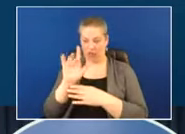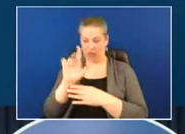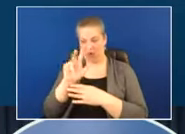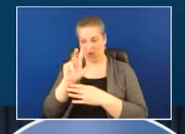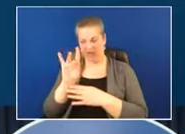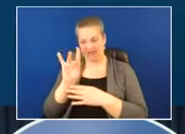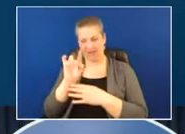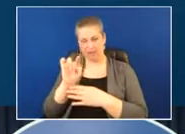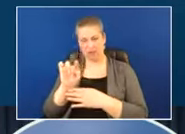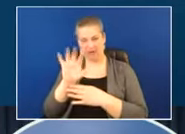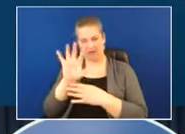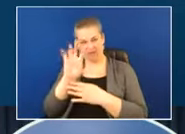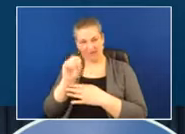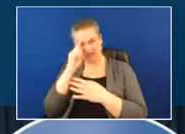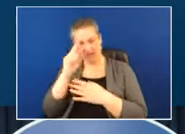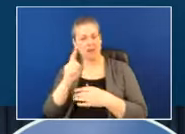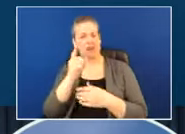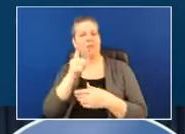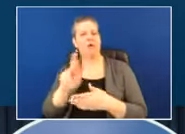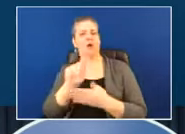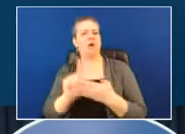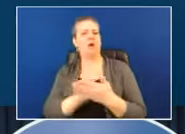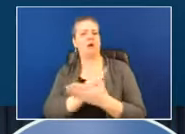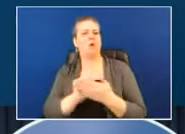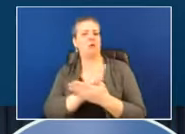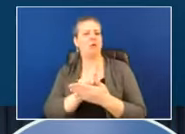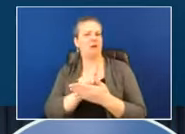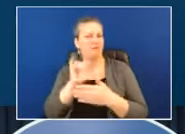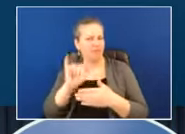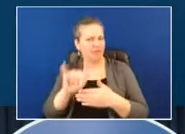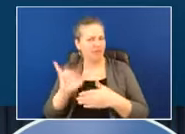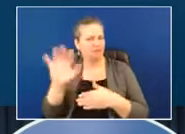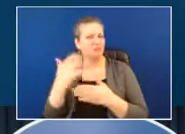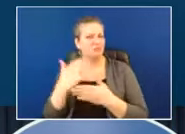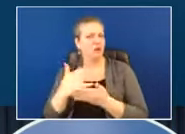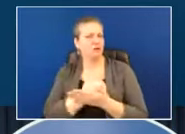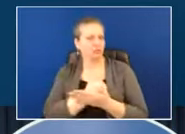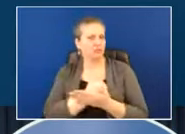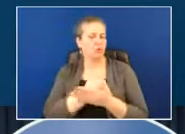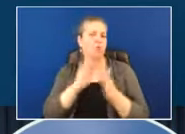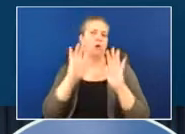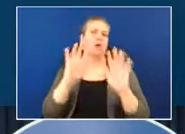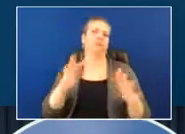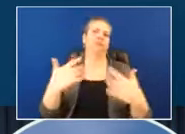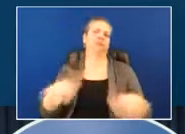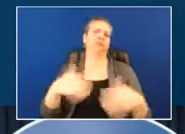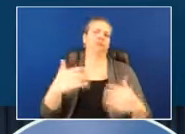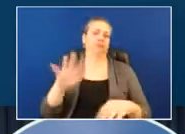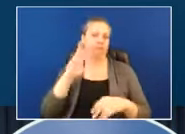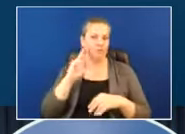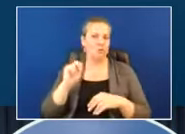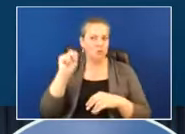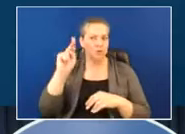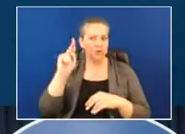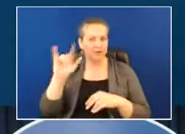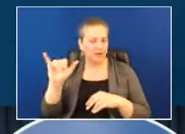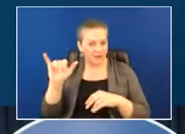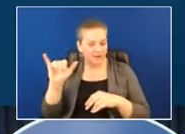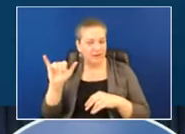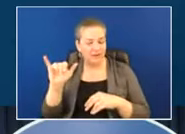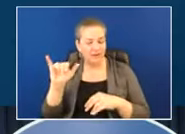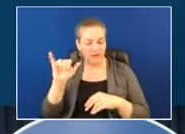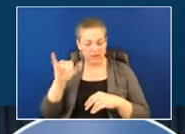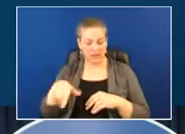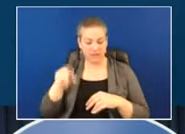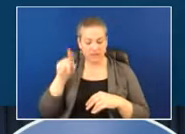$38.50, including benefits. Great jobs for the people of Northern Kentucky. FEM Aero is solidifying its place as a quality employer